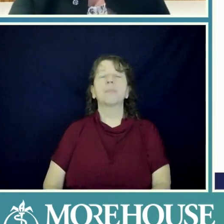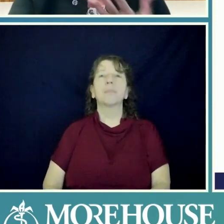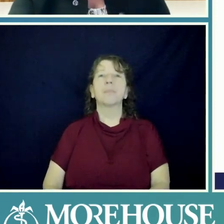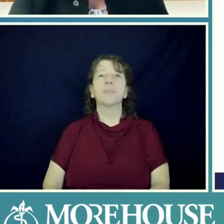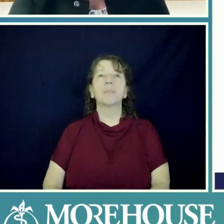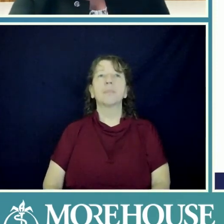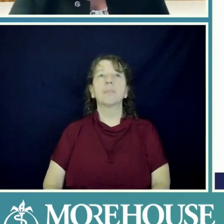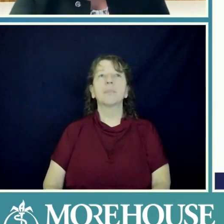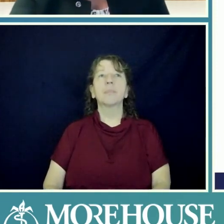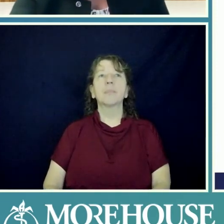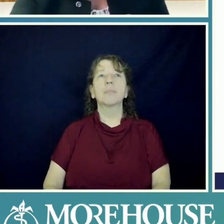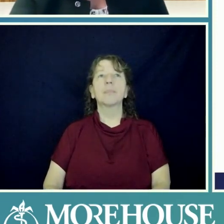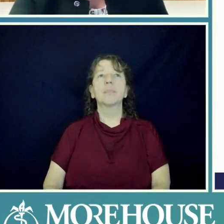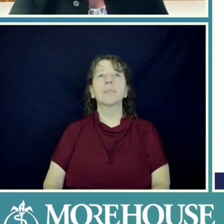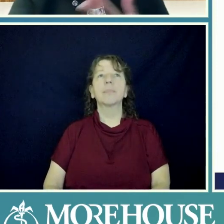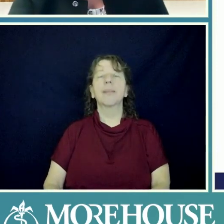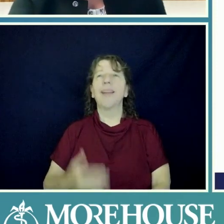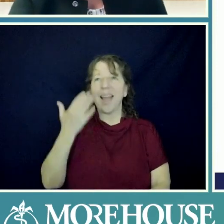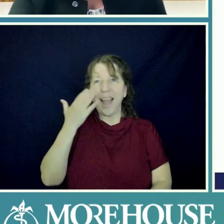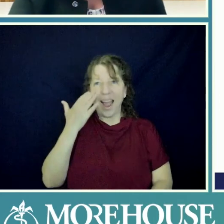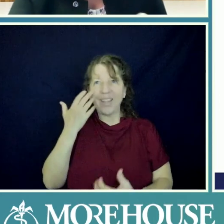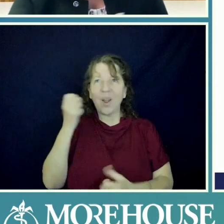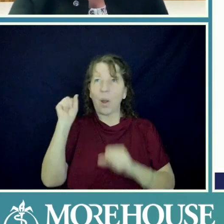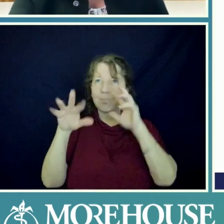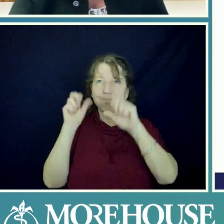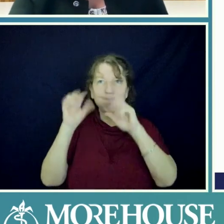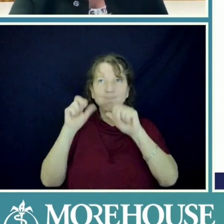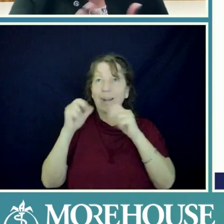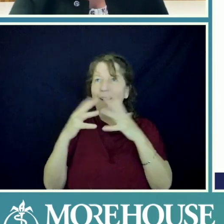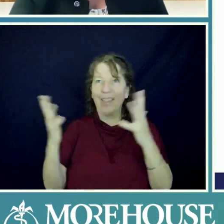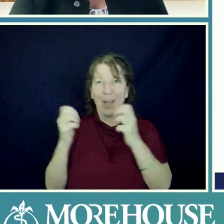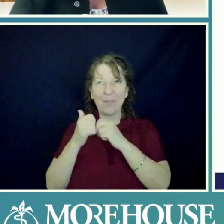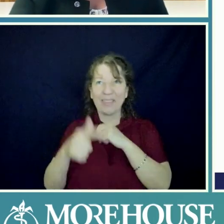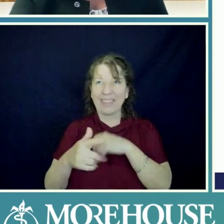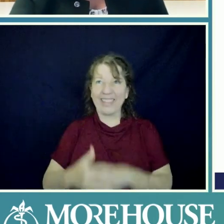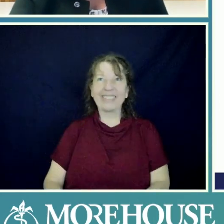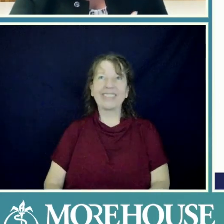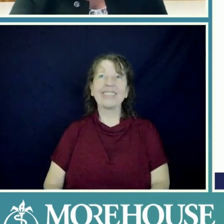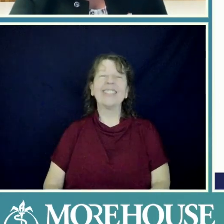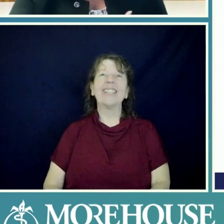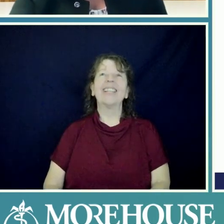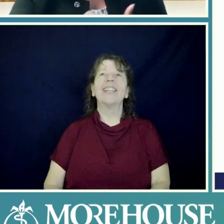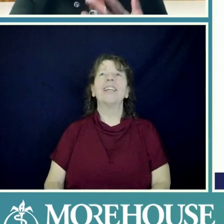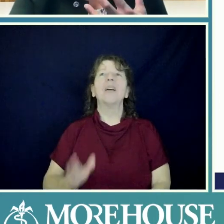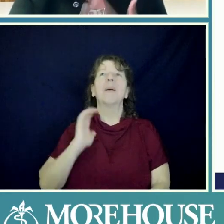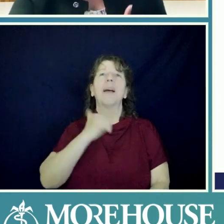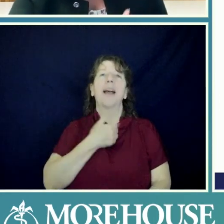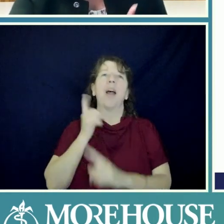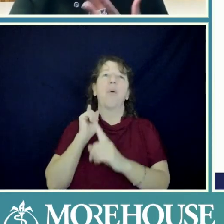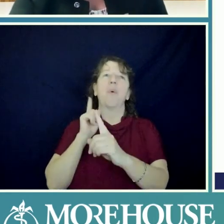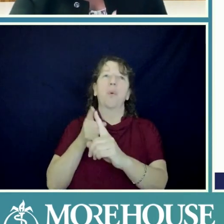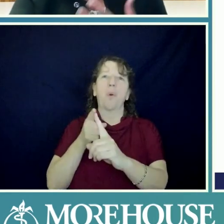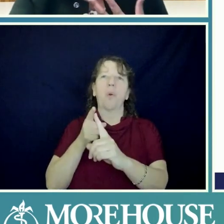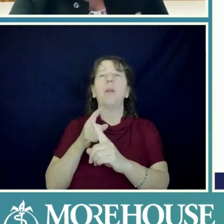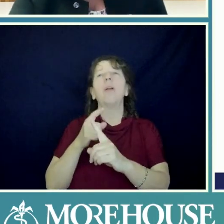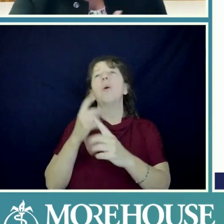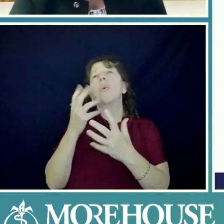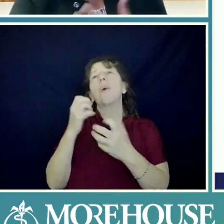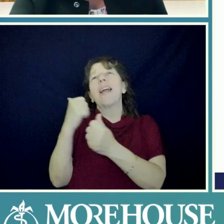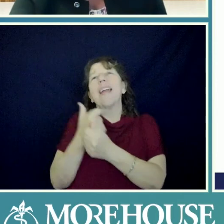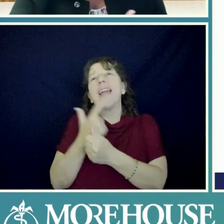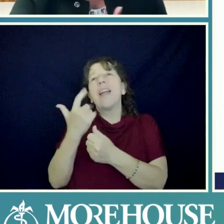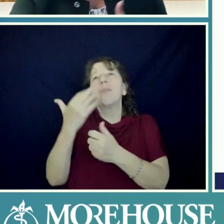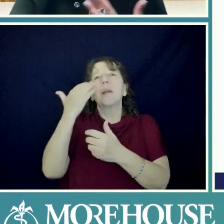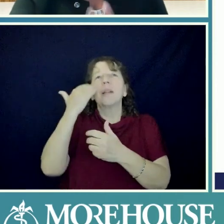Now, I know I've told you a lot. There are a lot of resources. But what we try to do is to keep everyone abreast of news